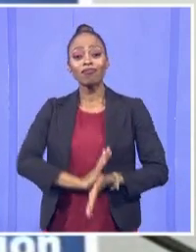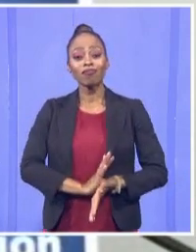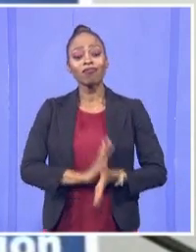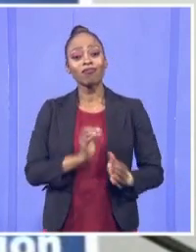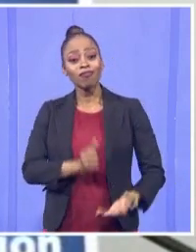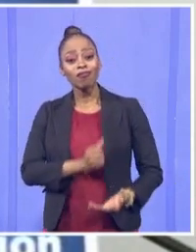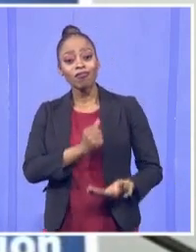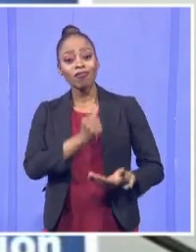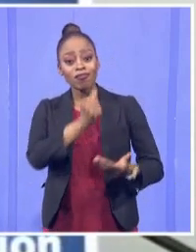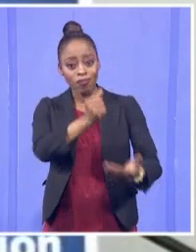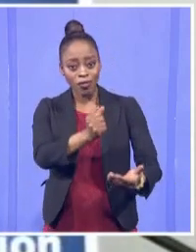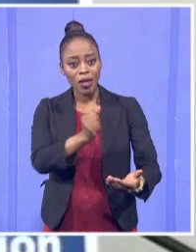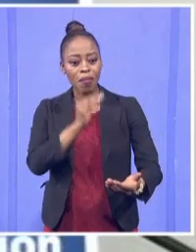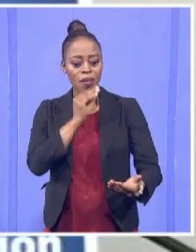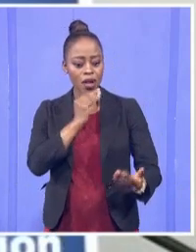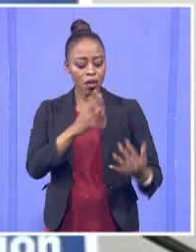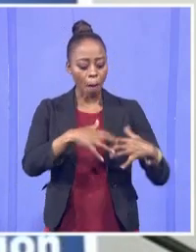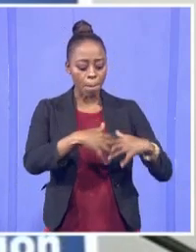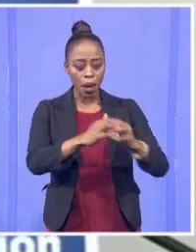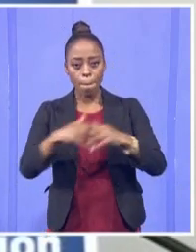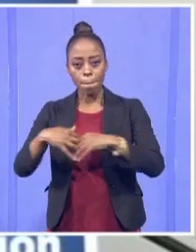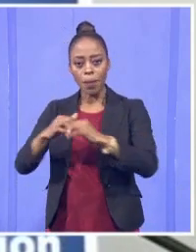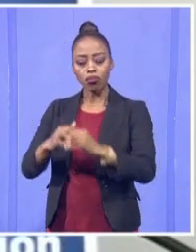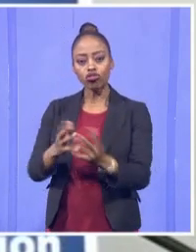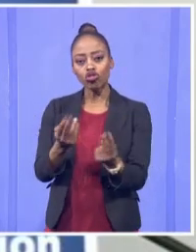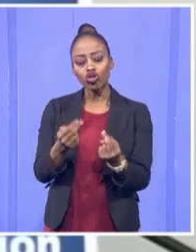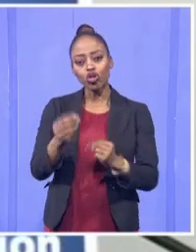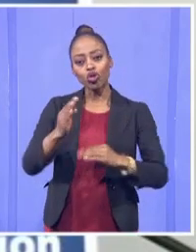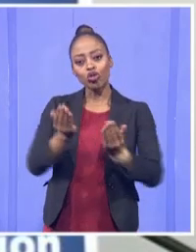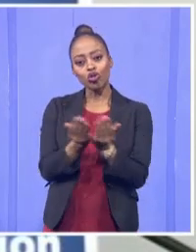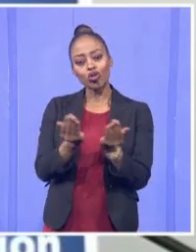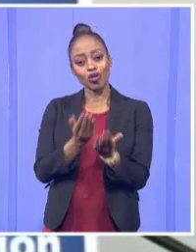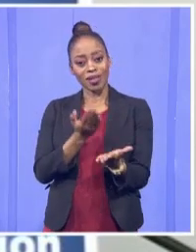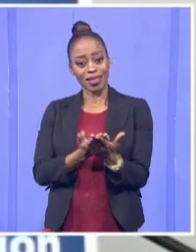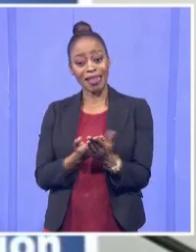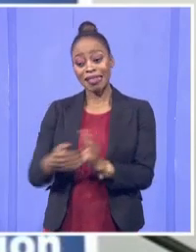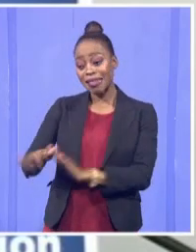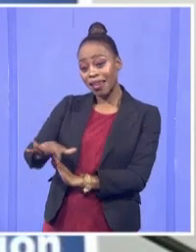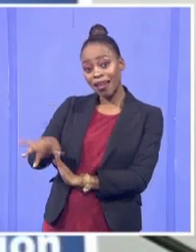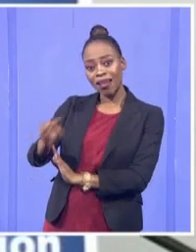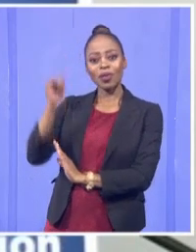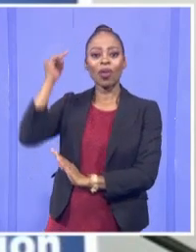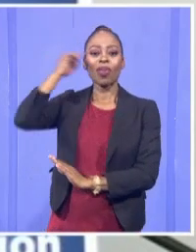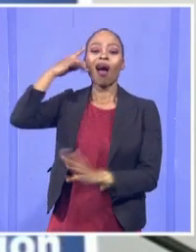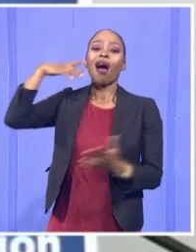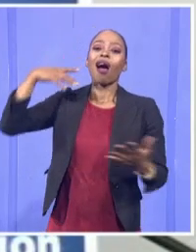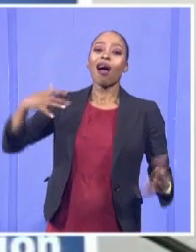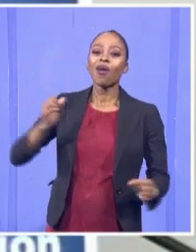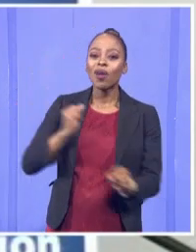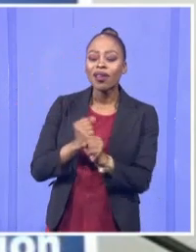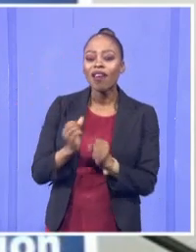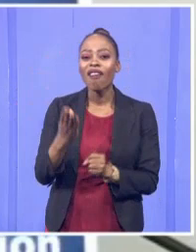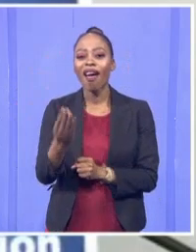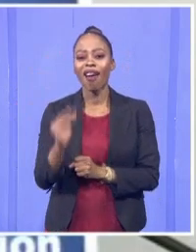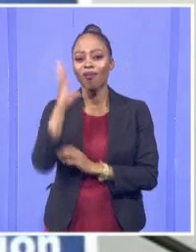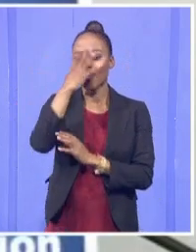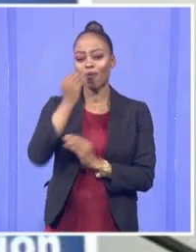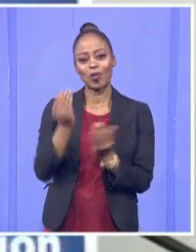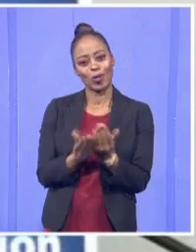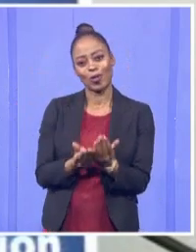been opening new schools literally in areas where you don't expect the beautiful schools that we are